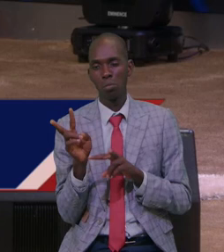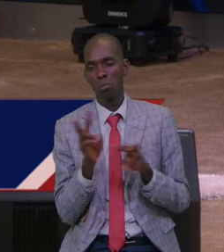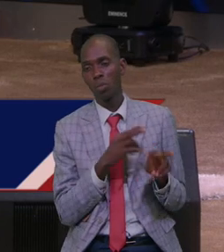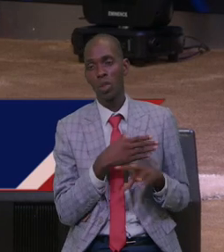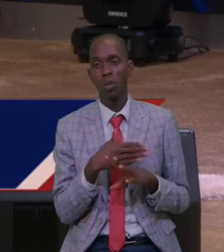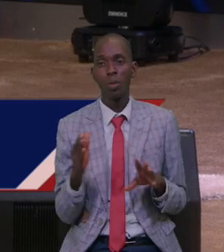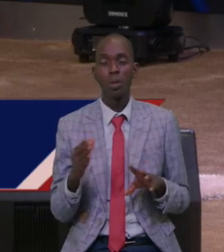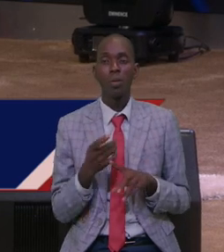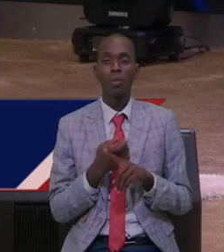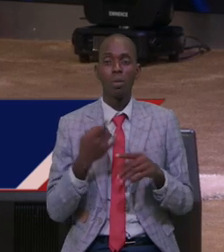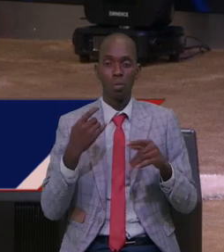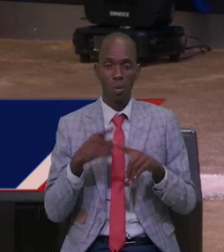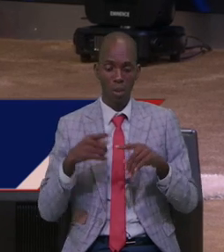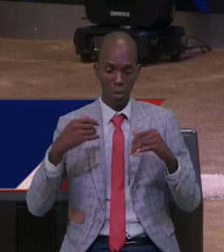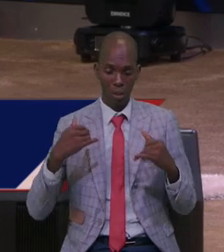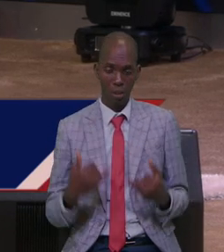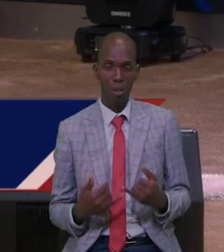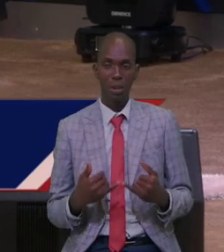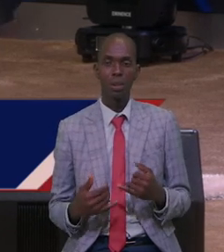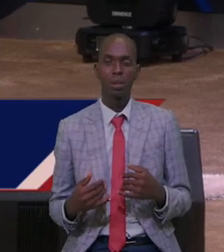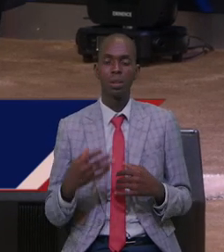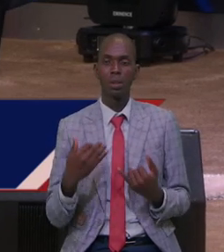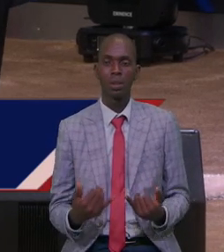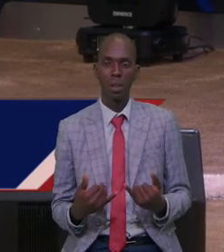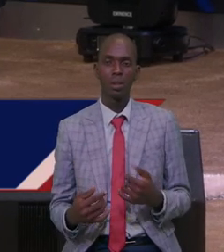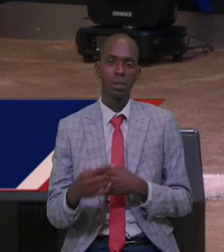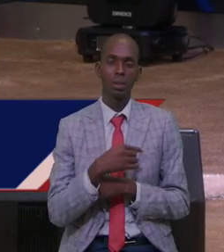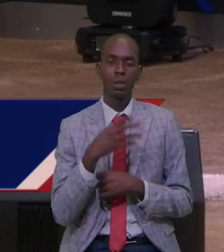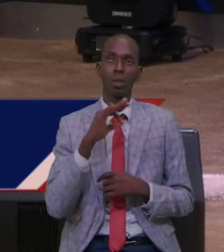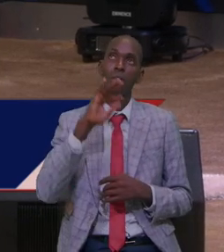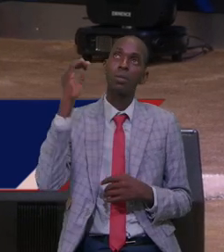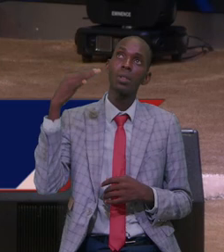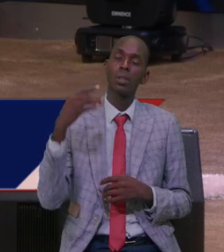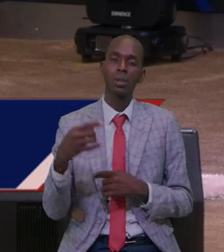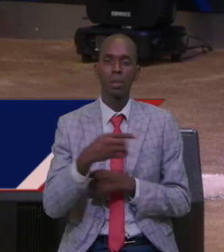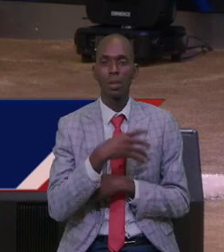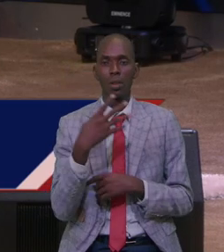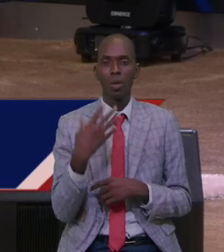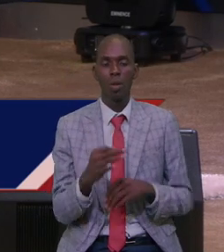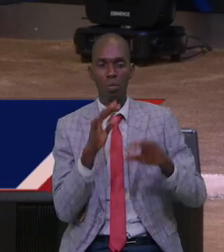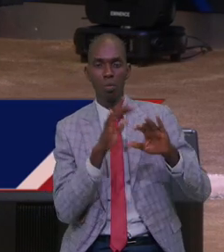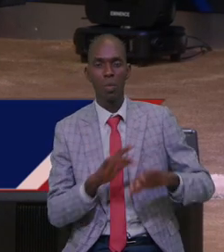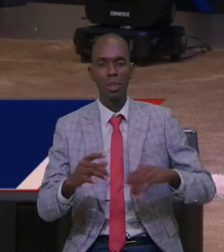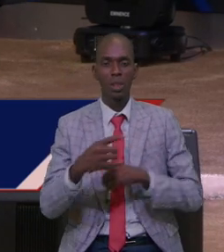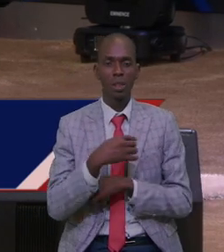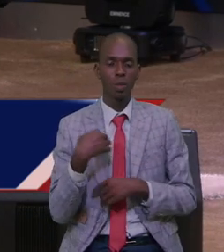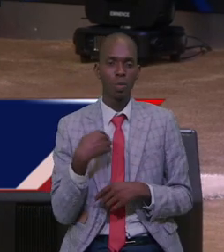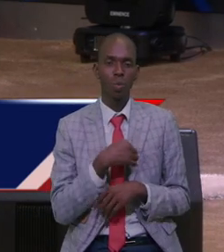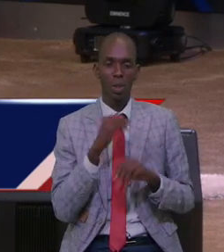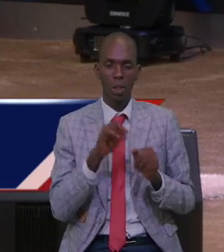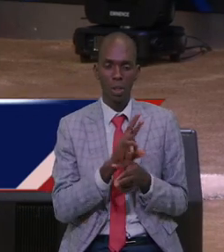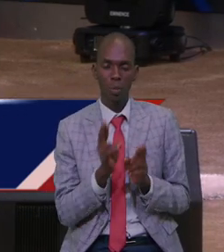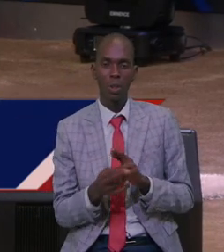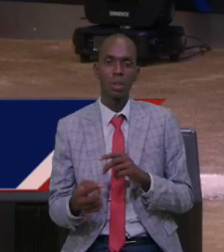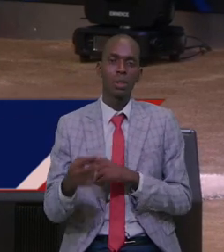grace, but now, day of mercy, now, period we can repent, now, day of salvation,